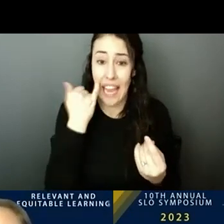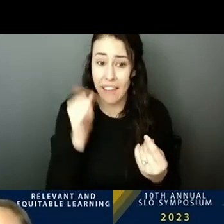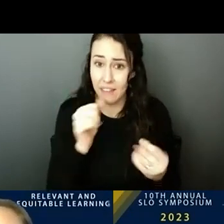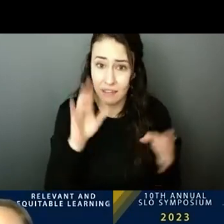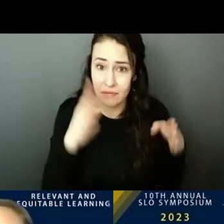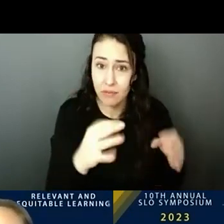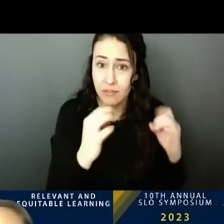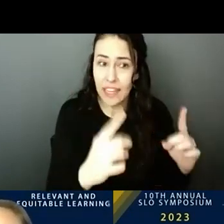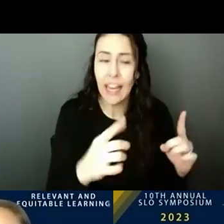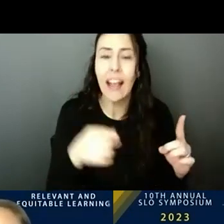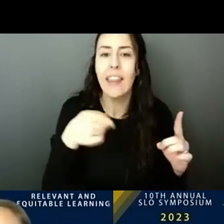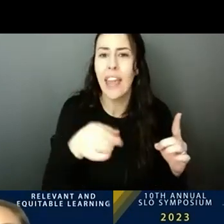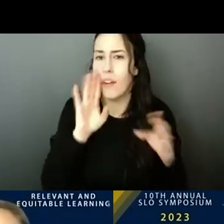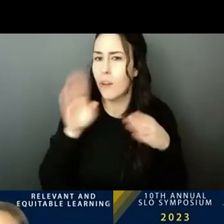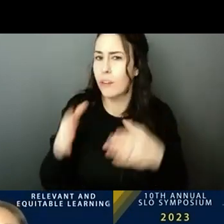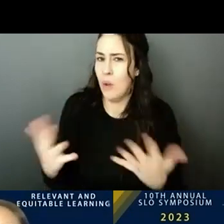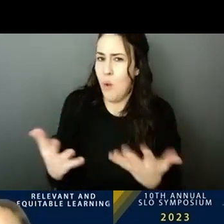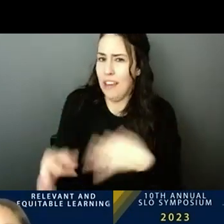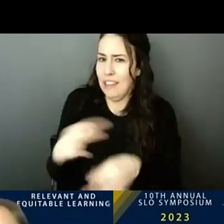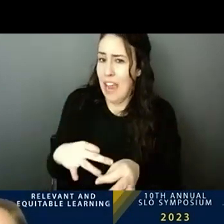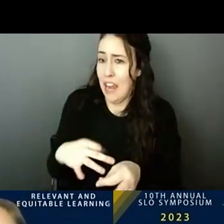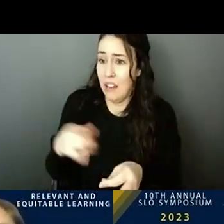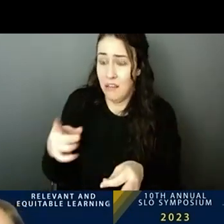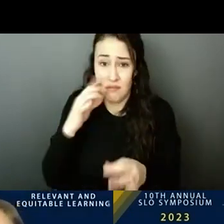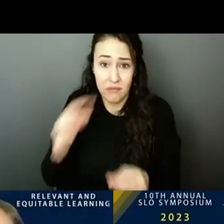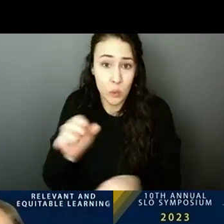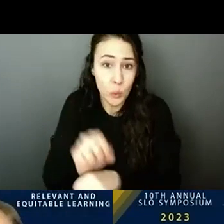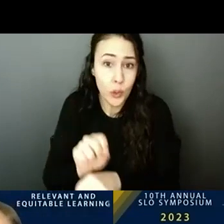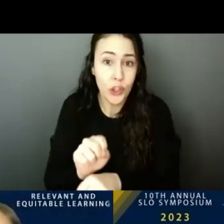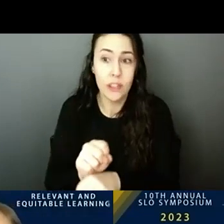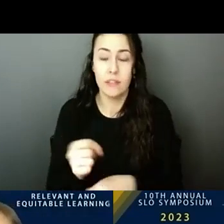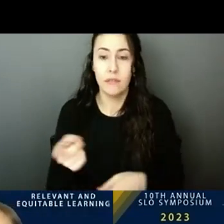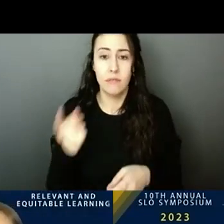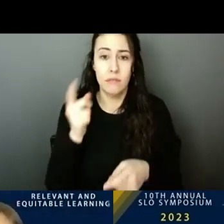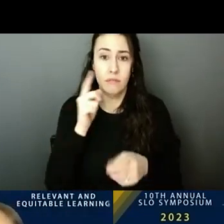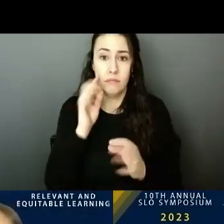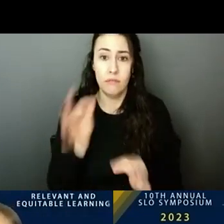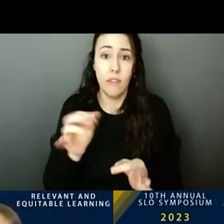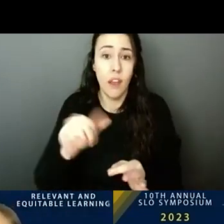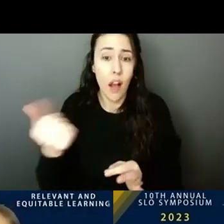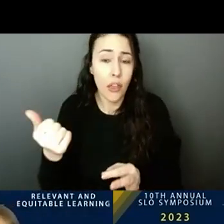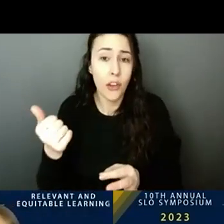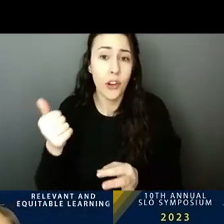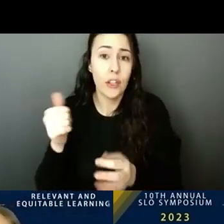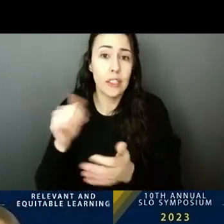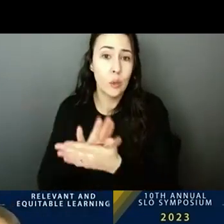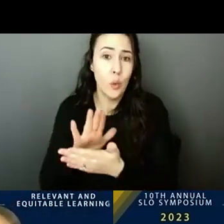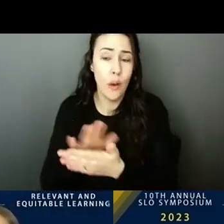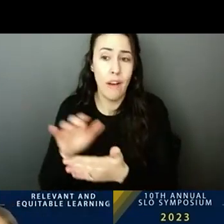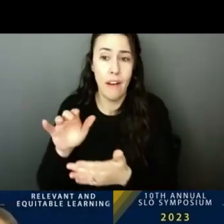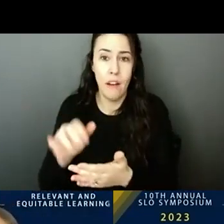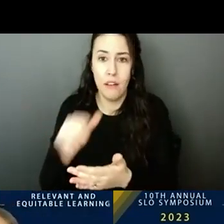that they're choosing to work? Is it that they're choosing other institutions that aren't public institutions that we can't